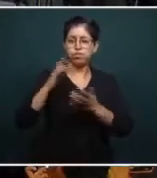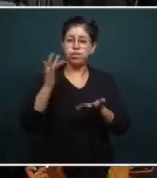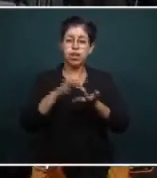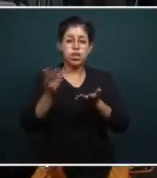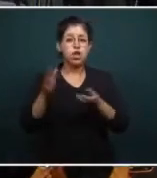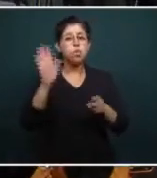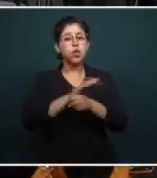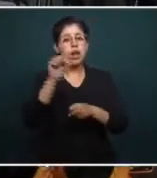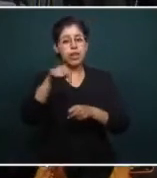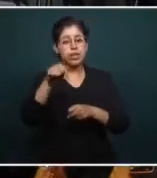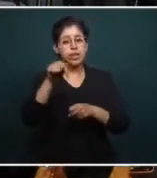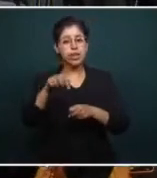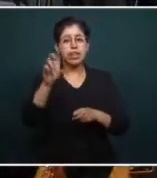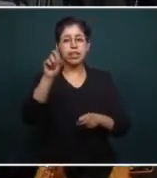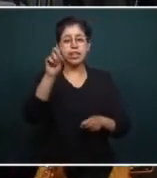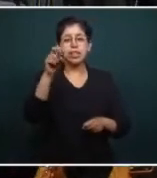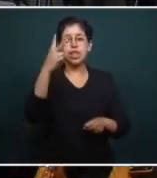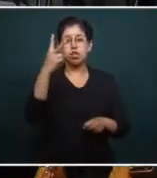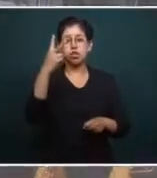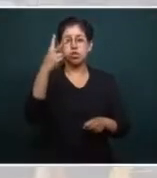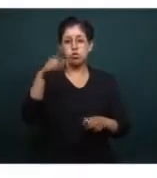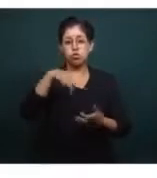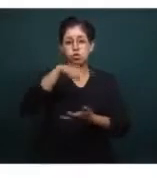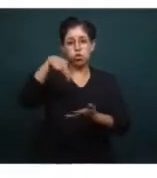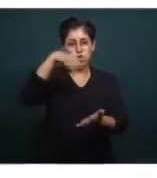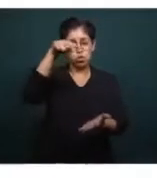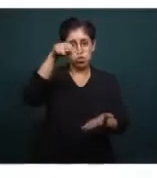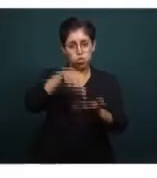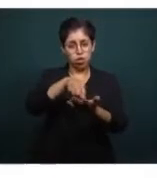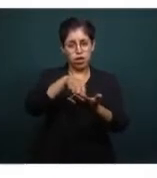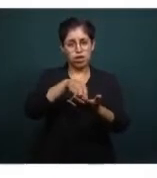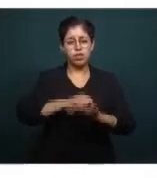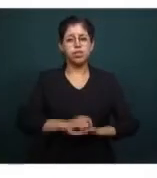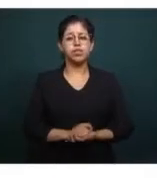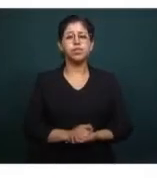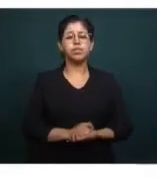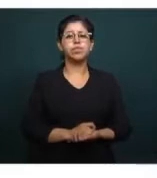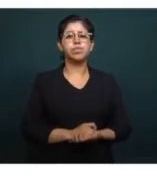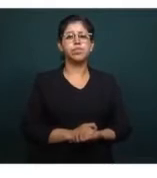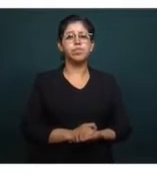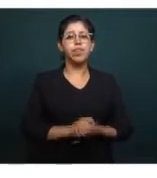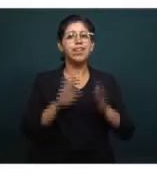have 32 regions that you can see on this map,